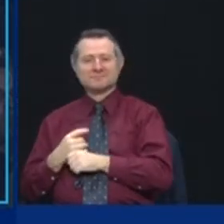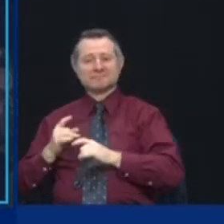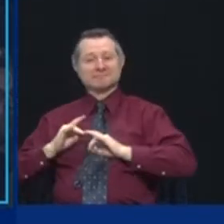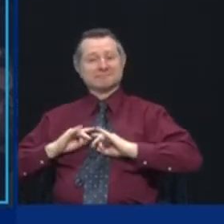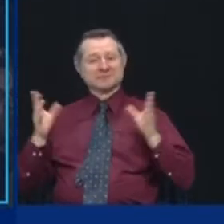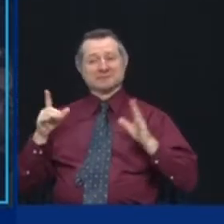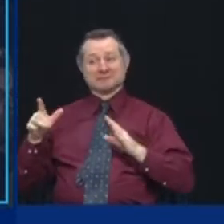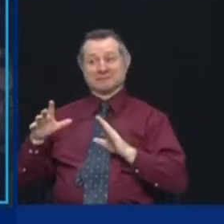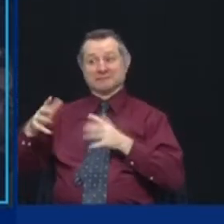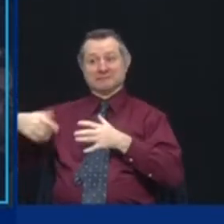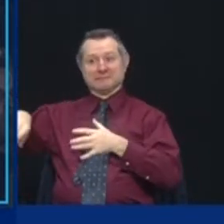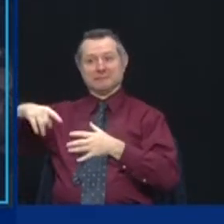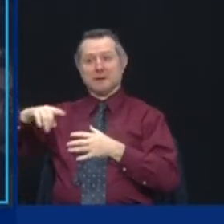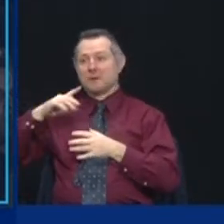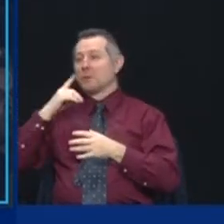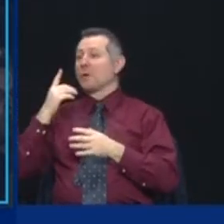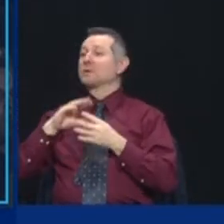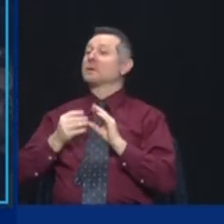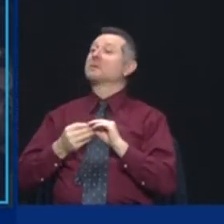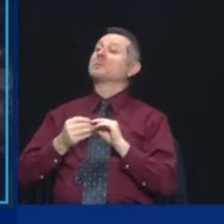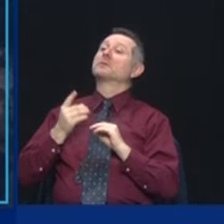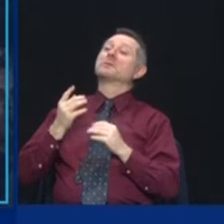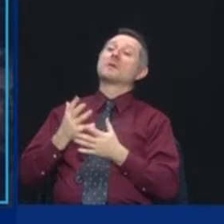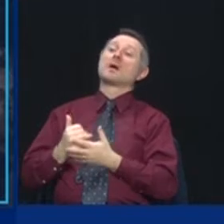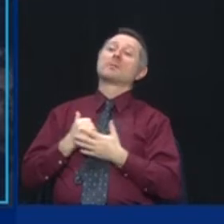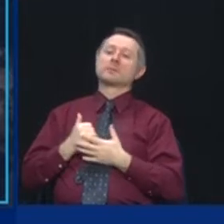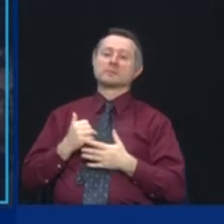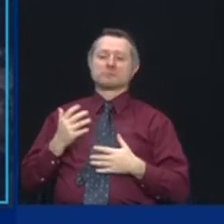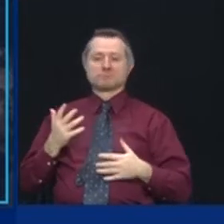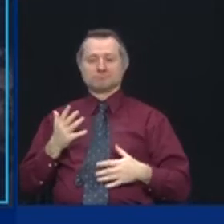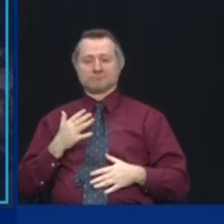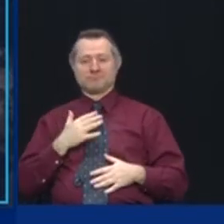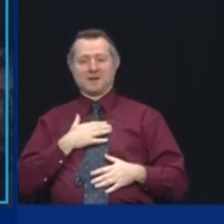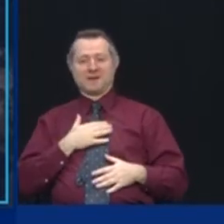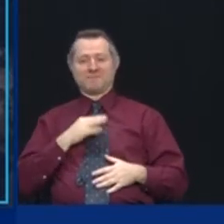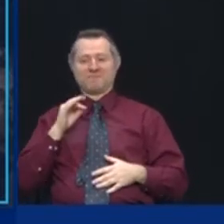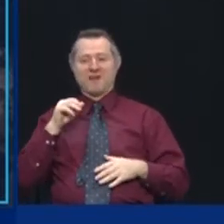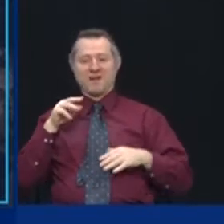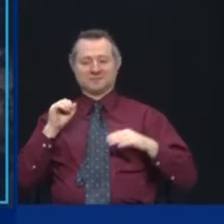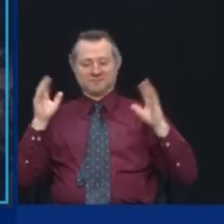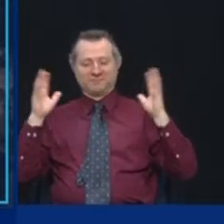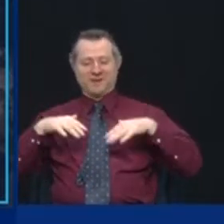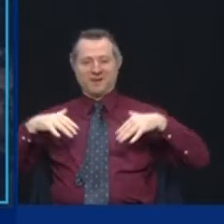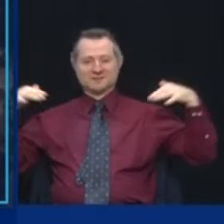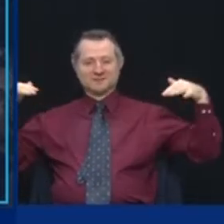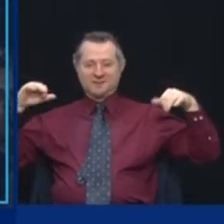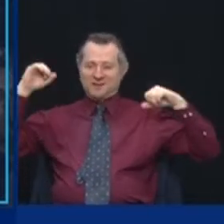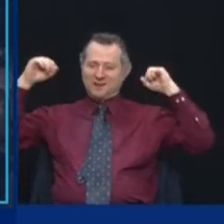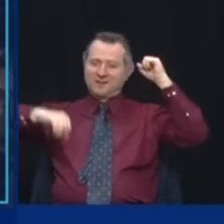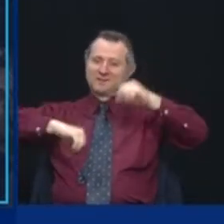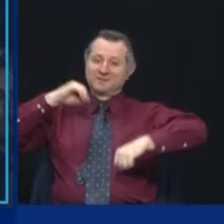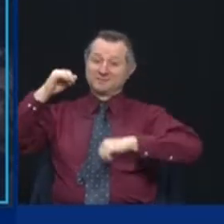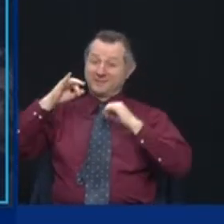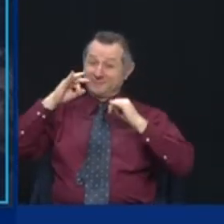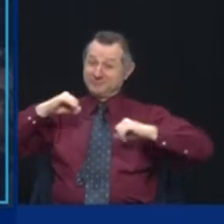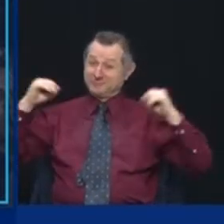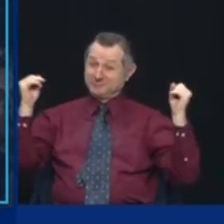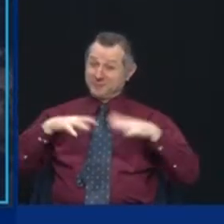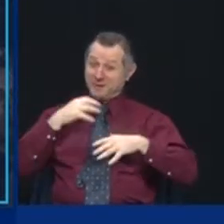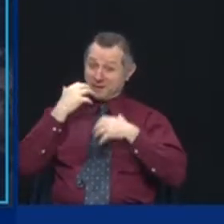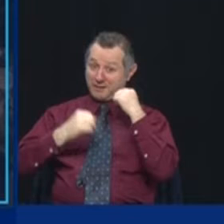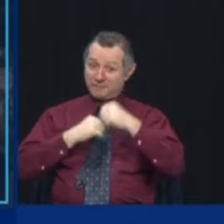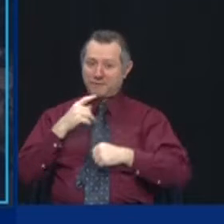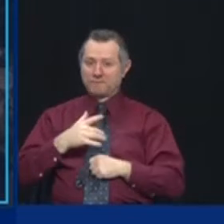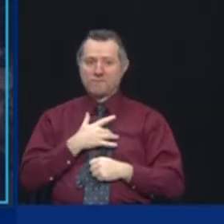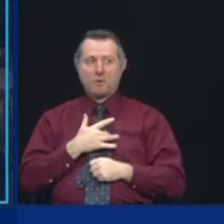greatest assets are their fan base. And when the fans are with them and the fans are cheering, it's a totally different